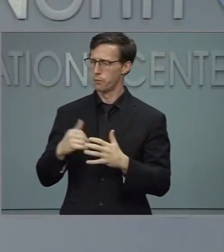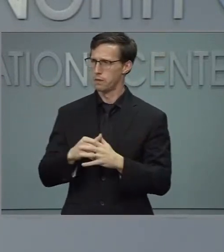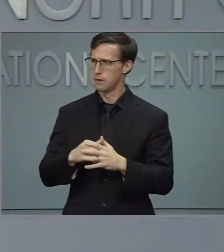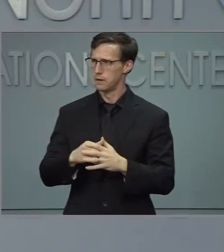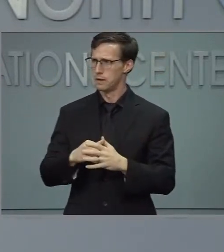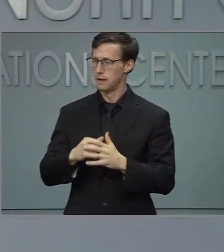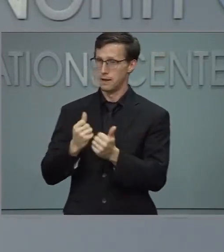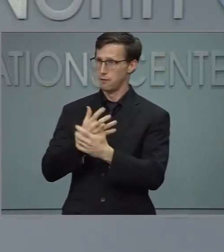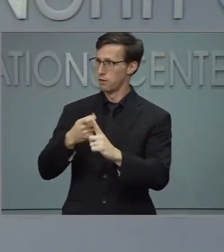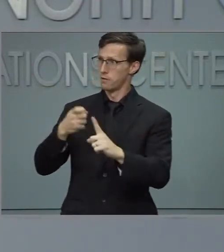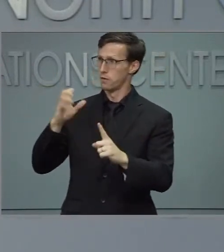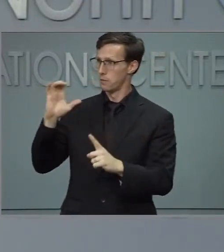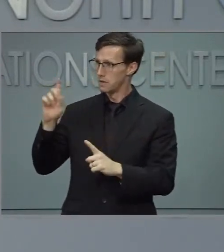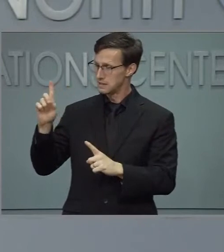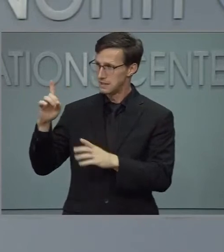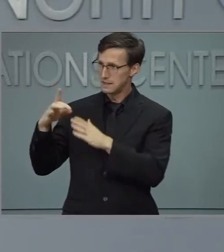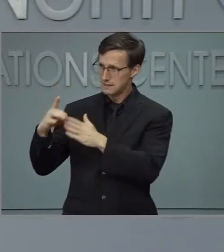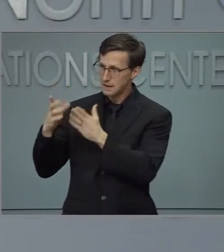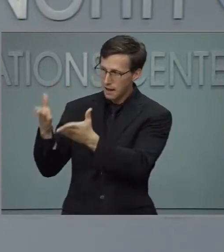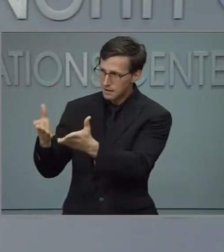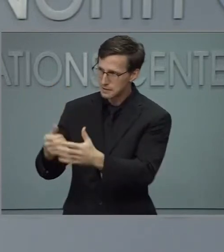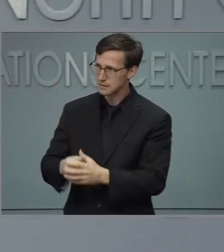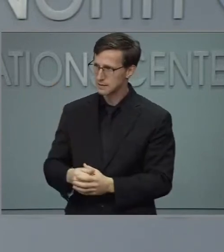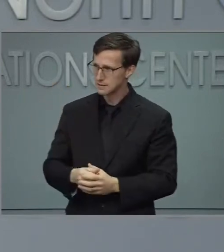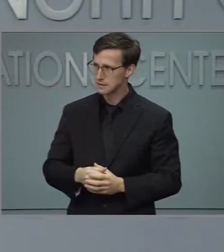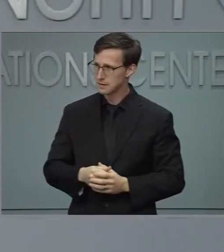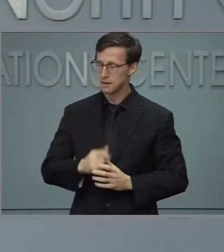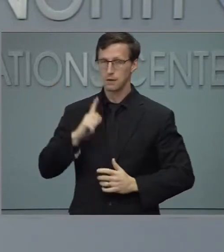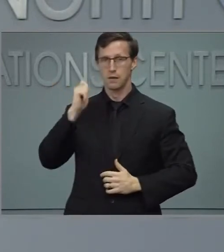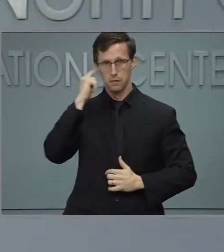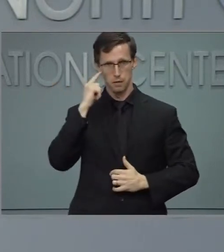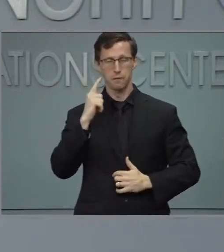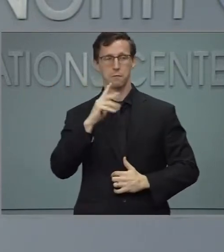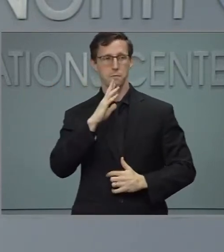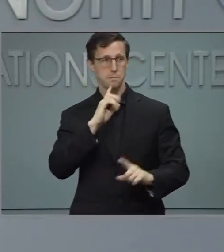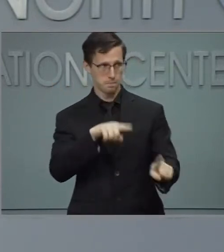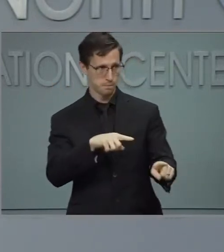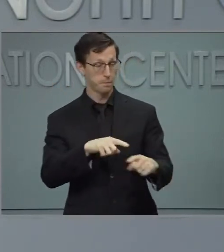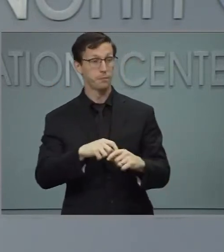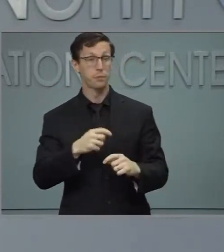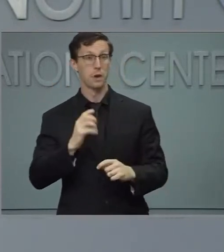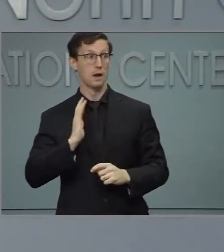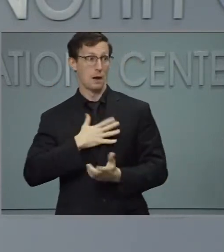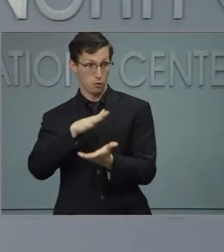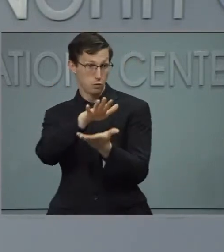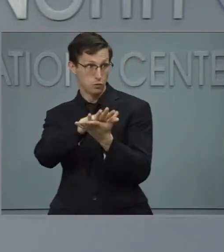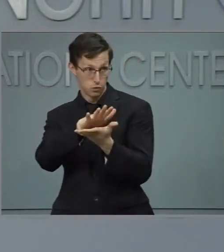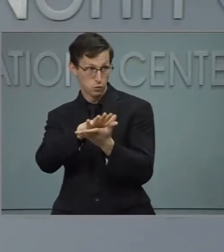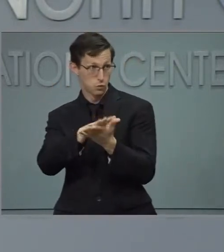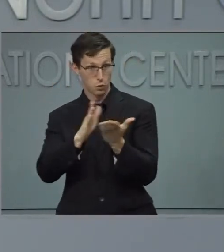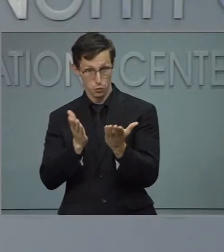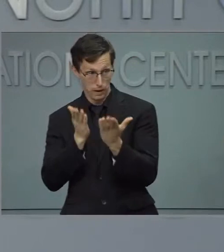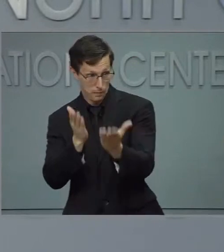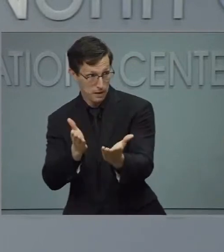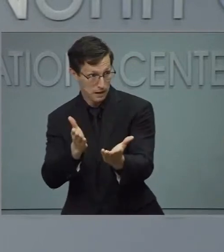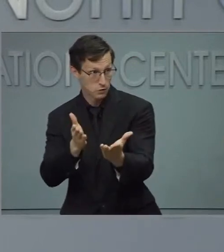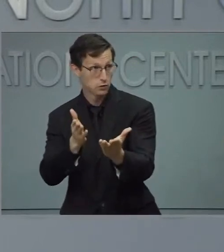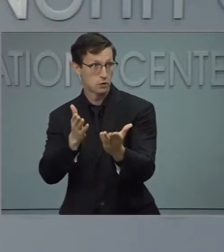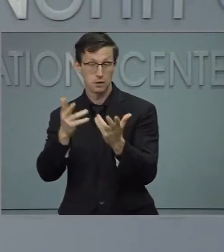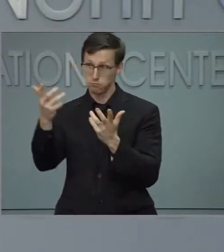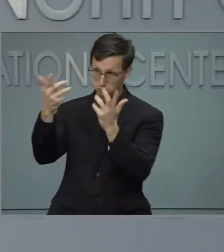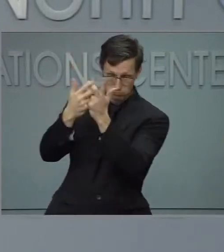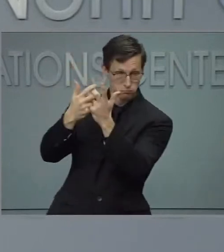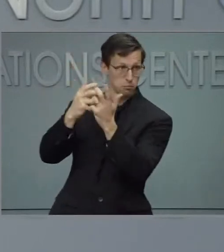guidance about hotspots and everything? Well, first, yes, we have conformed our school guidance and are saying that